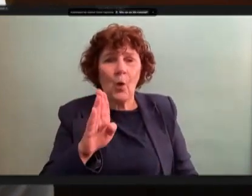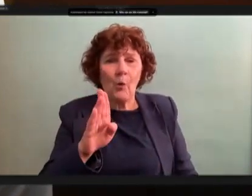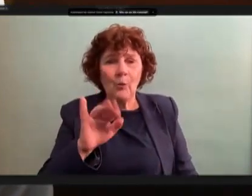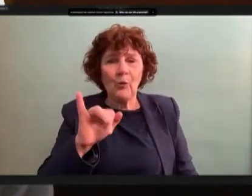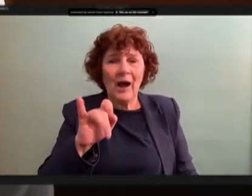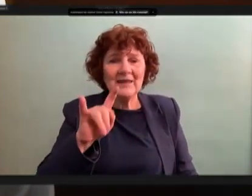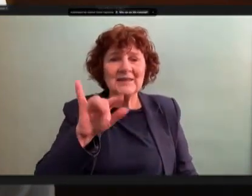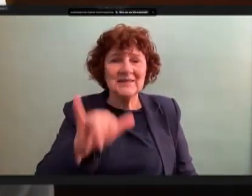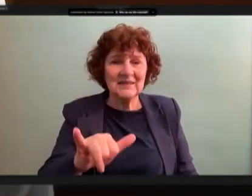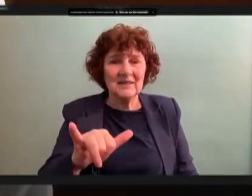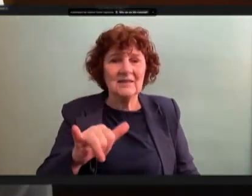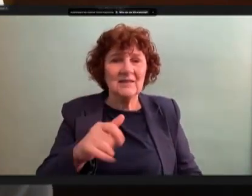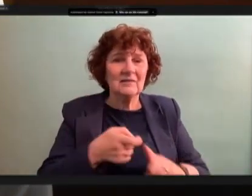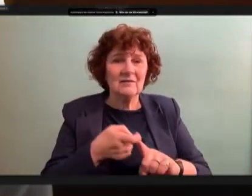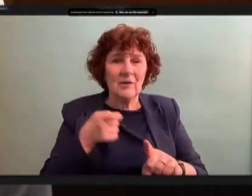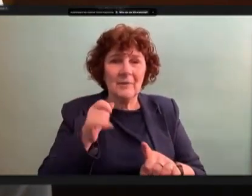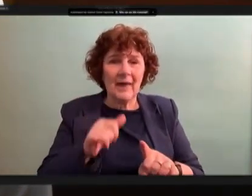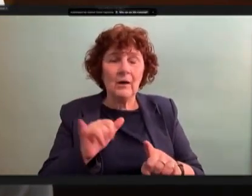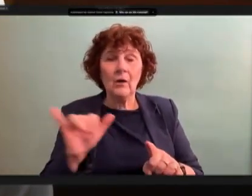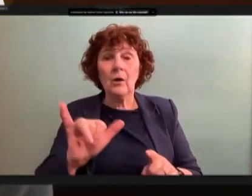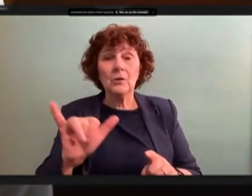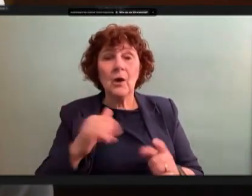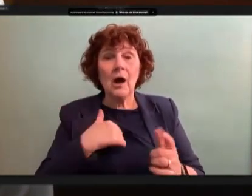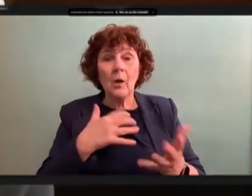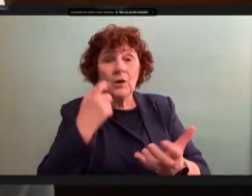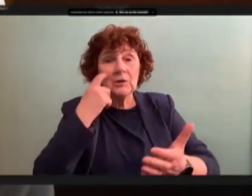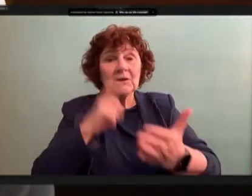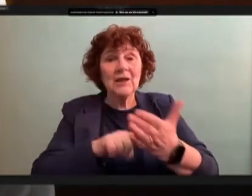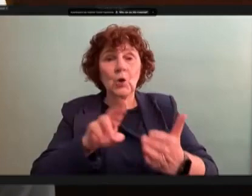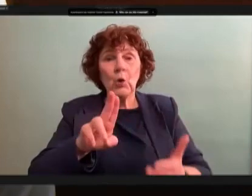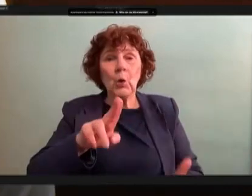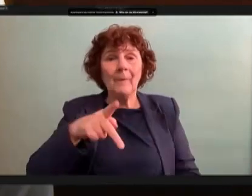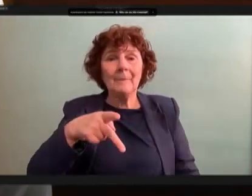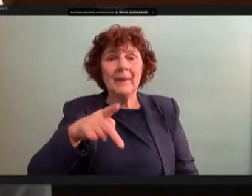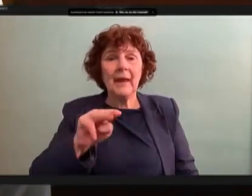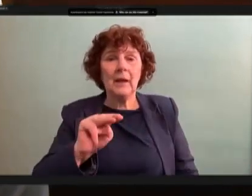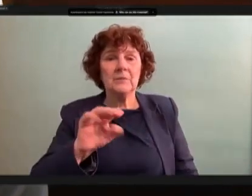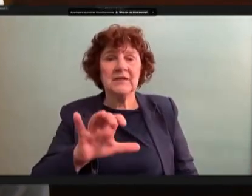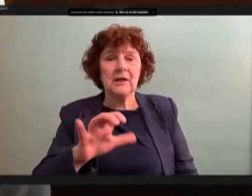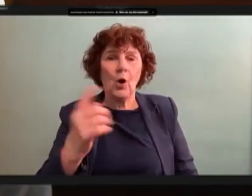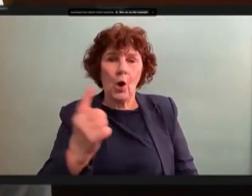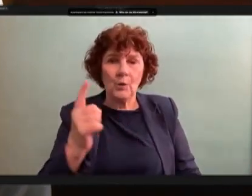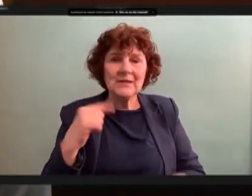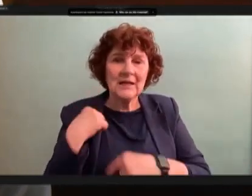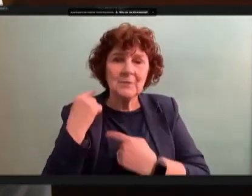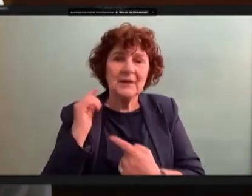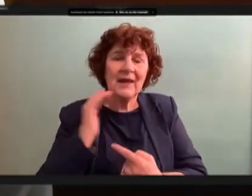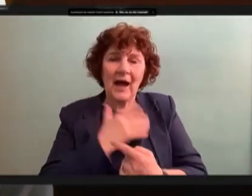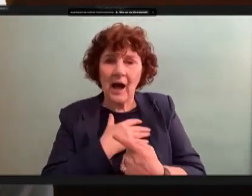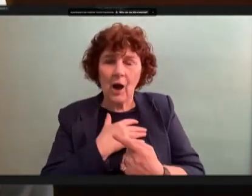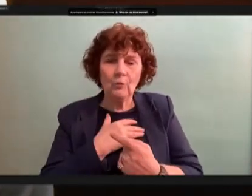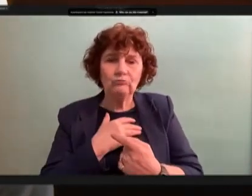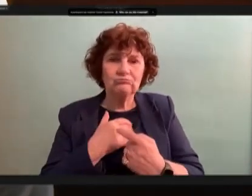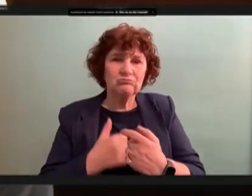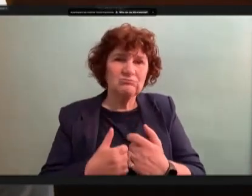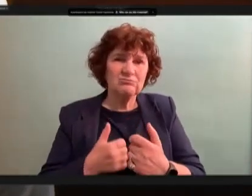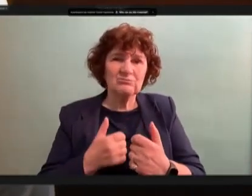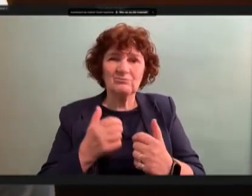to recognize UPMC for always having been our primary presenting sponsor each of those 8